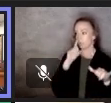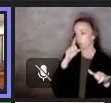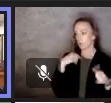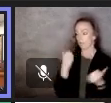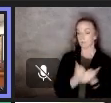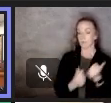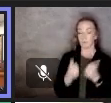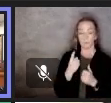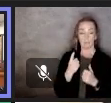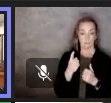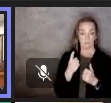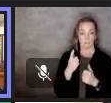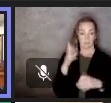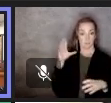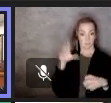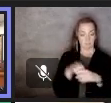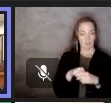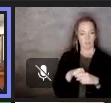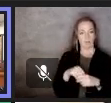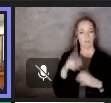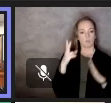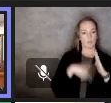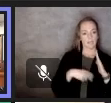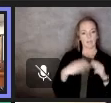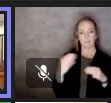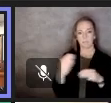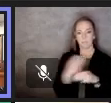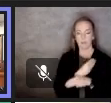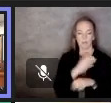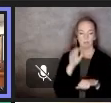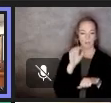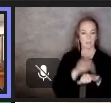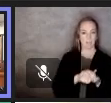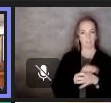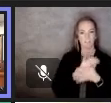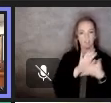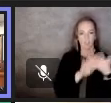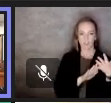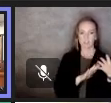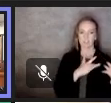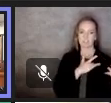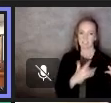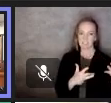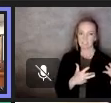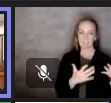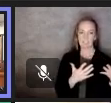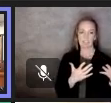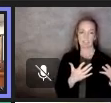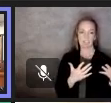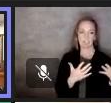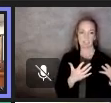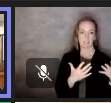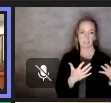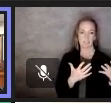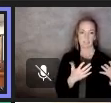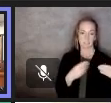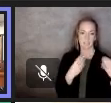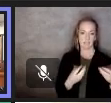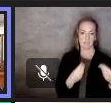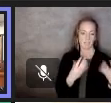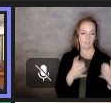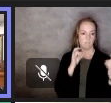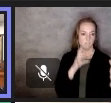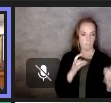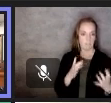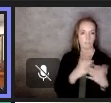we, reading and math and English and all of those things get so much feedback, and there's so much awareness about them.